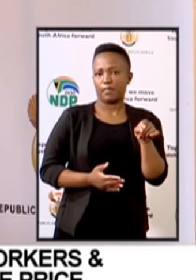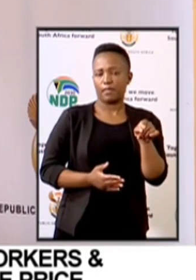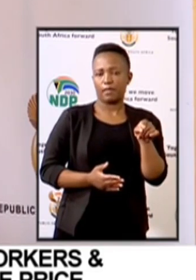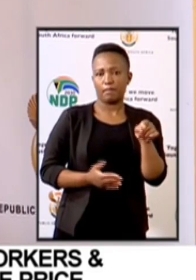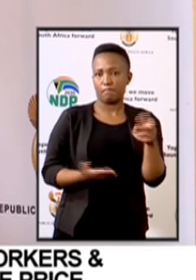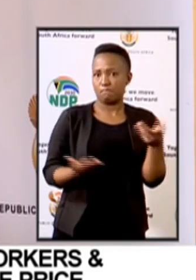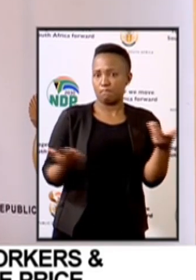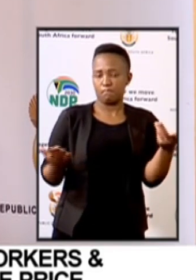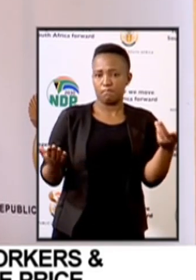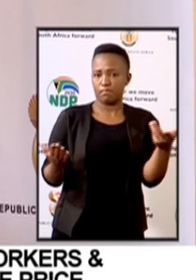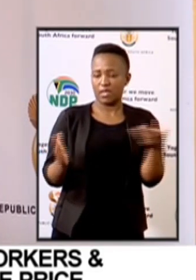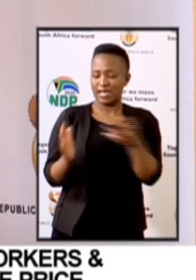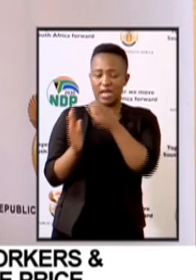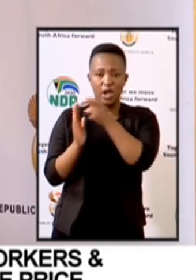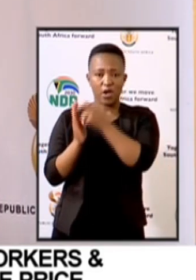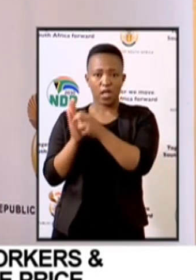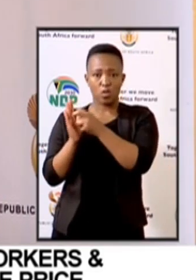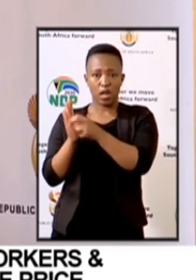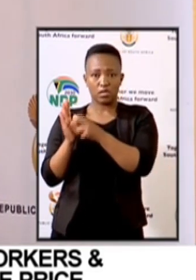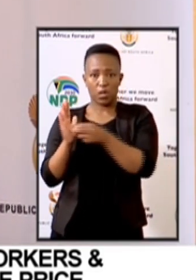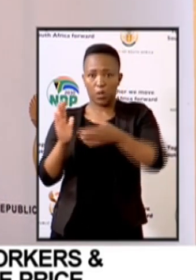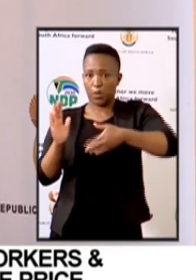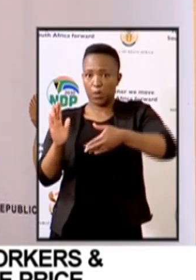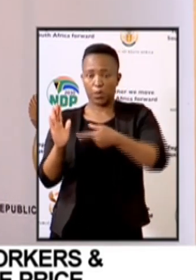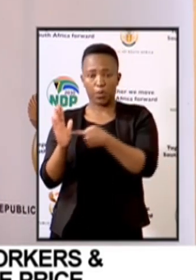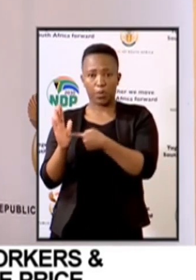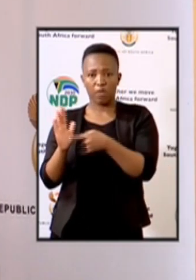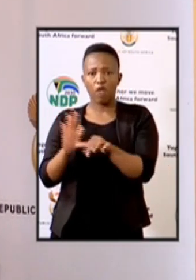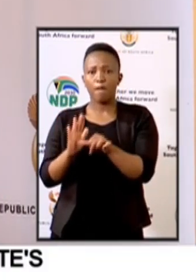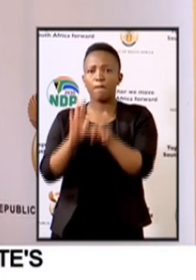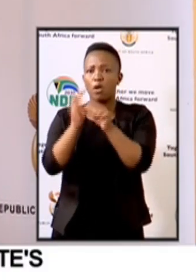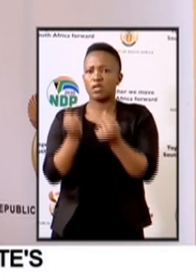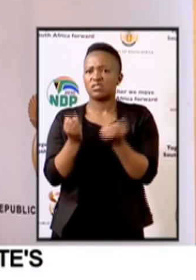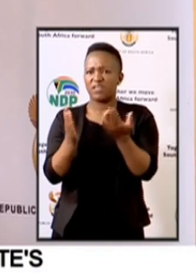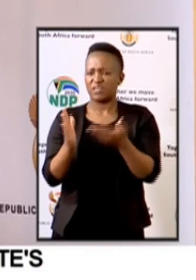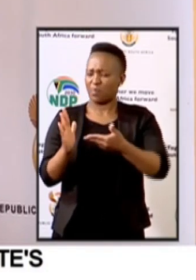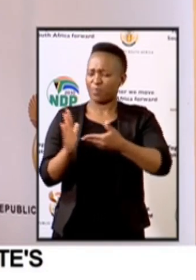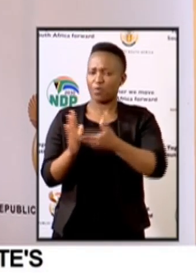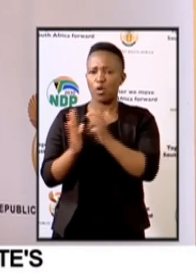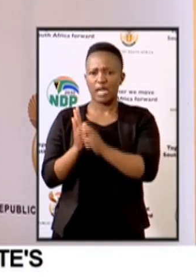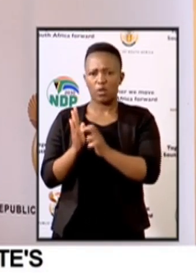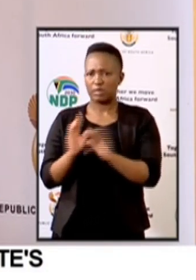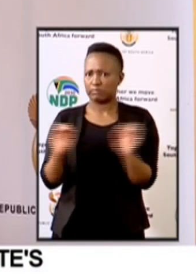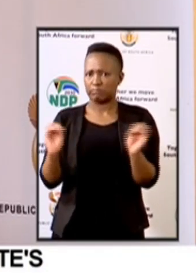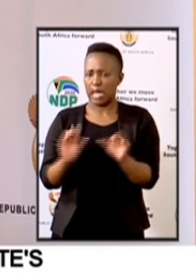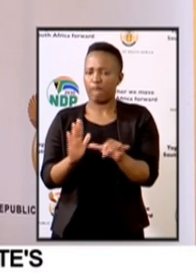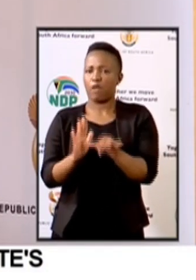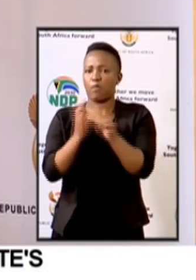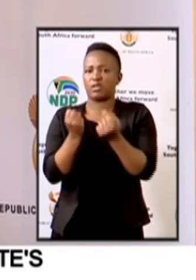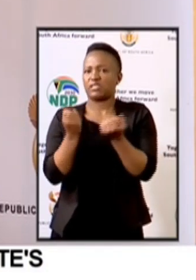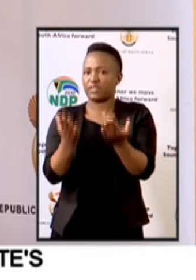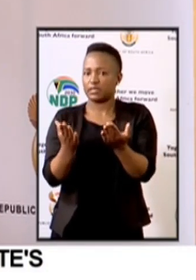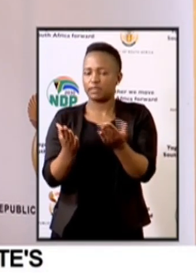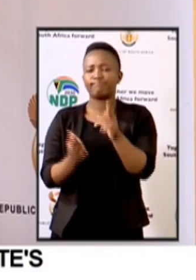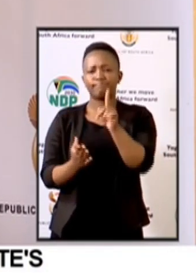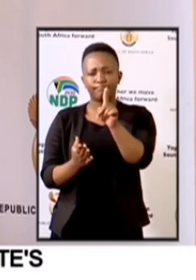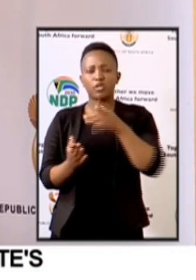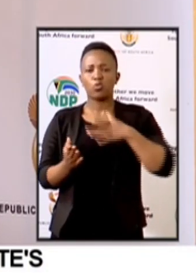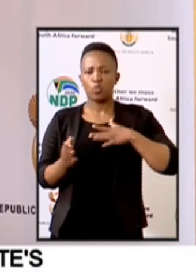regulations as a department rendering essential service. And I want to clarify